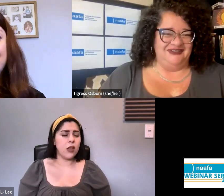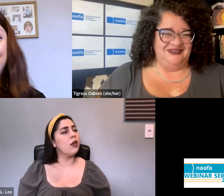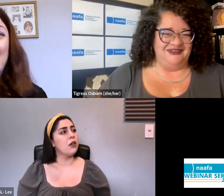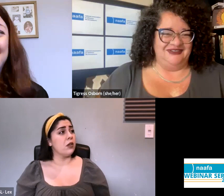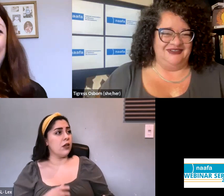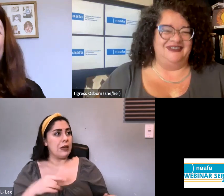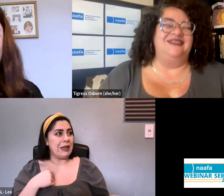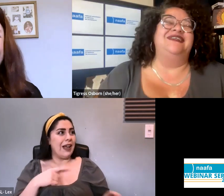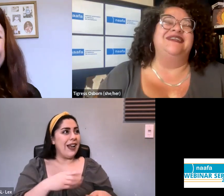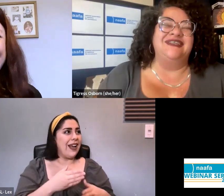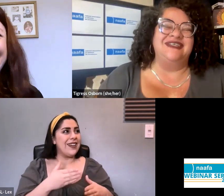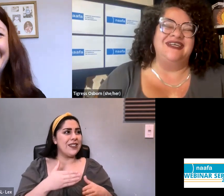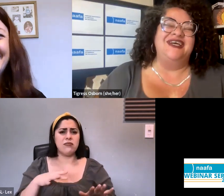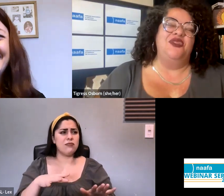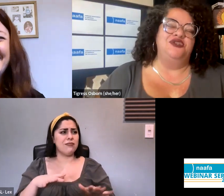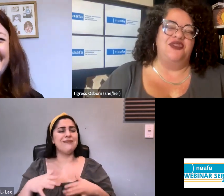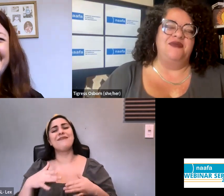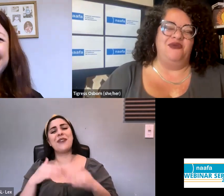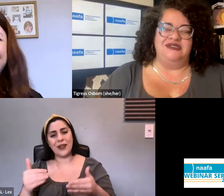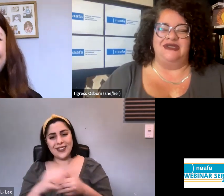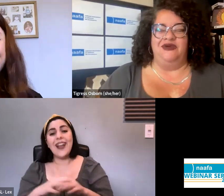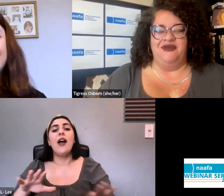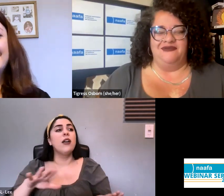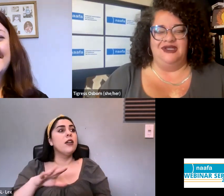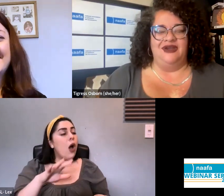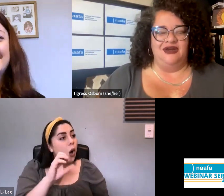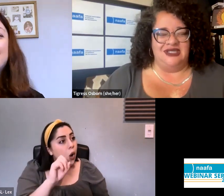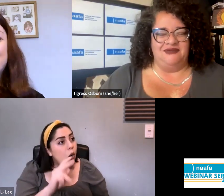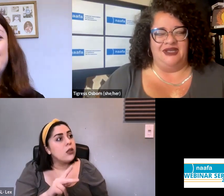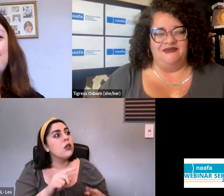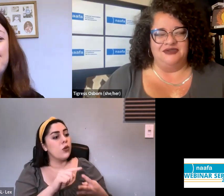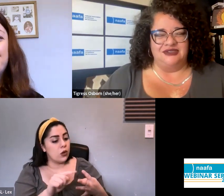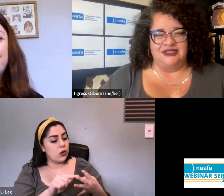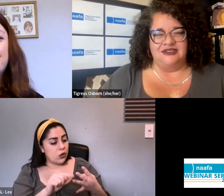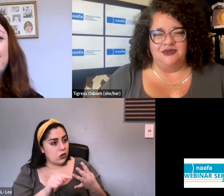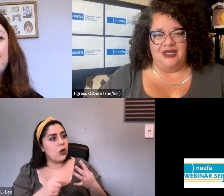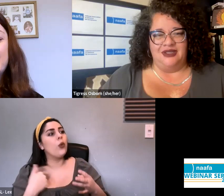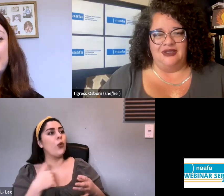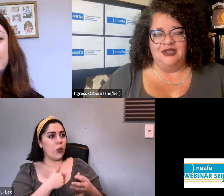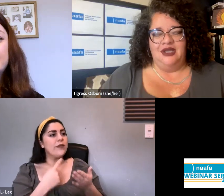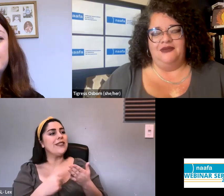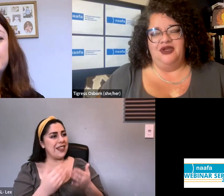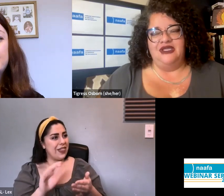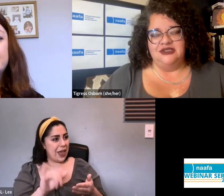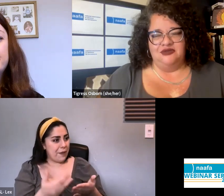ahead. No, it's okay. Those are the main ones that we've covered in our death planning resources as well. There is a little bit